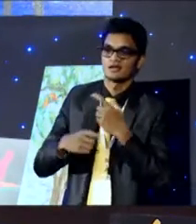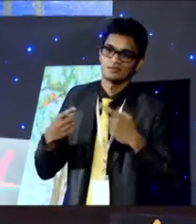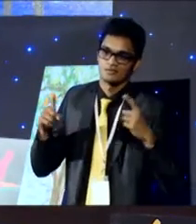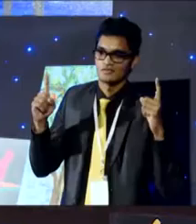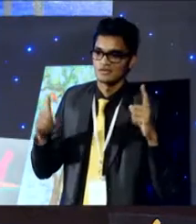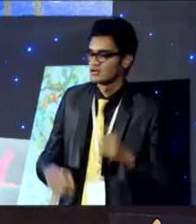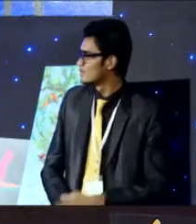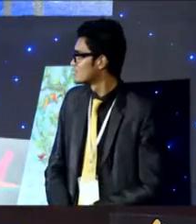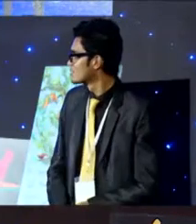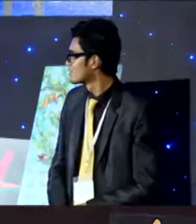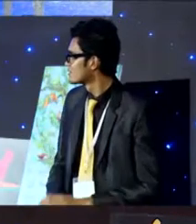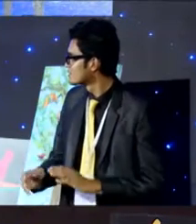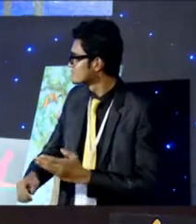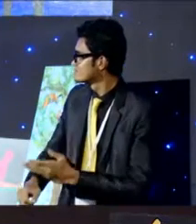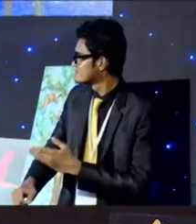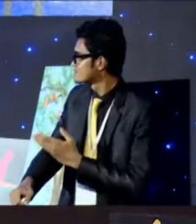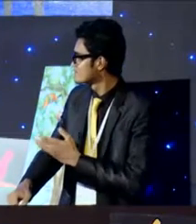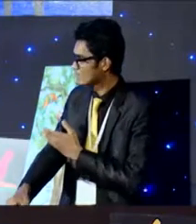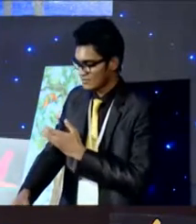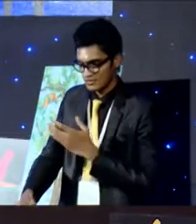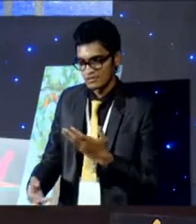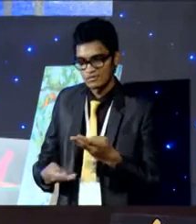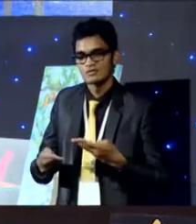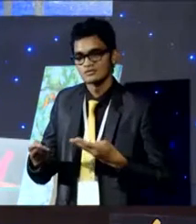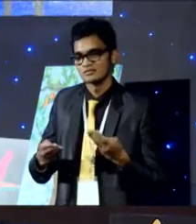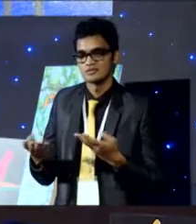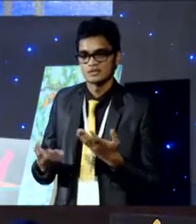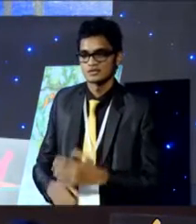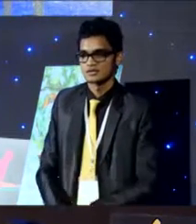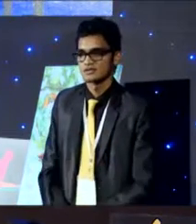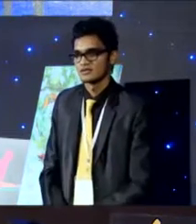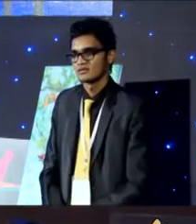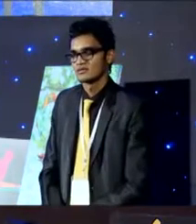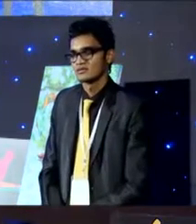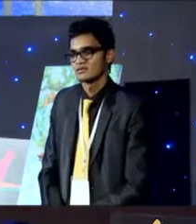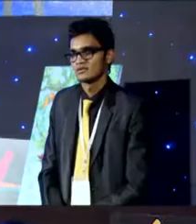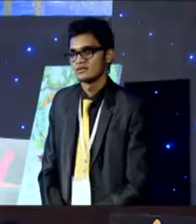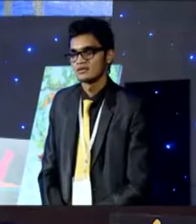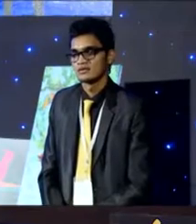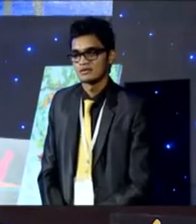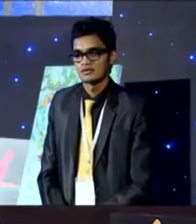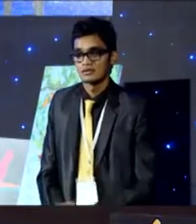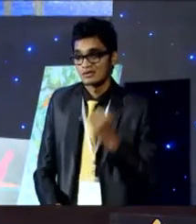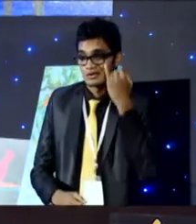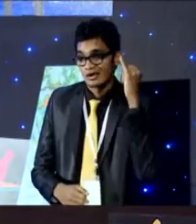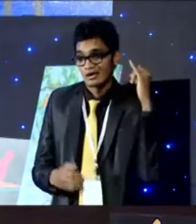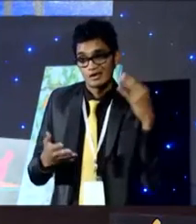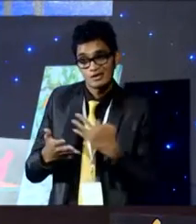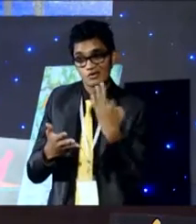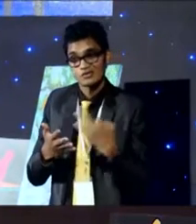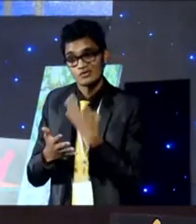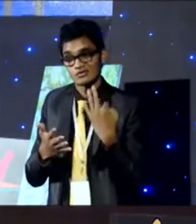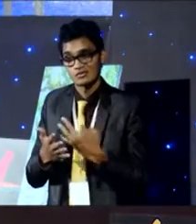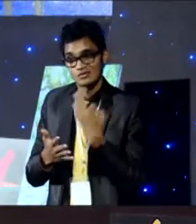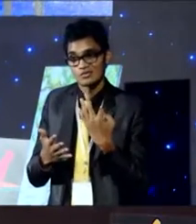and creativity should be part of how we do business. And so talking of creativity and innovation,